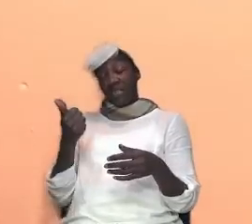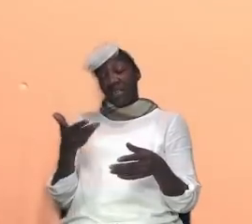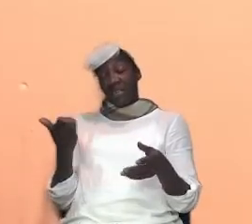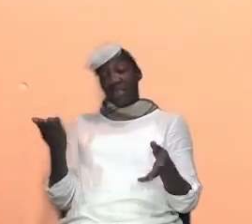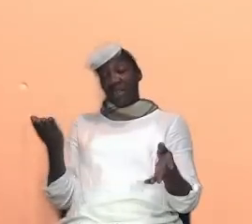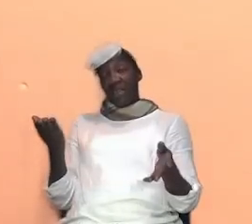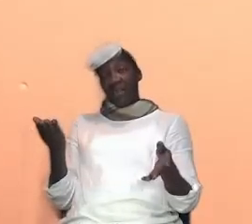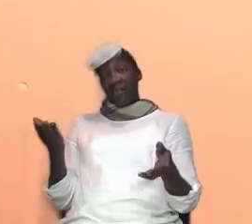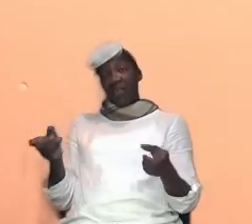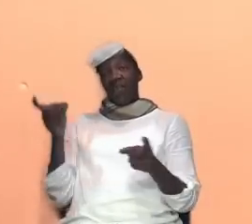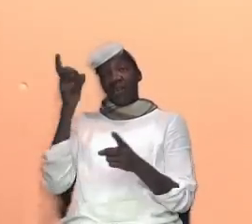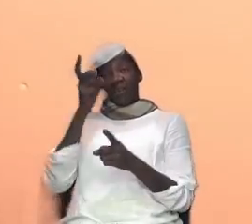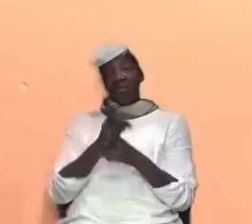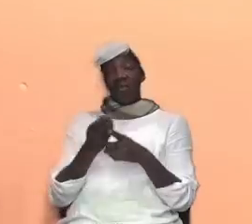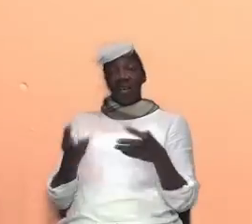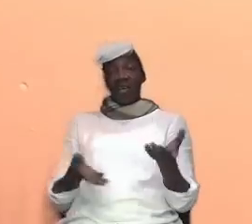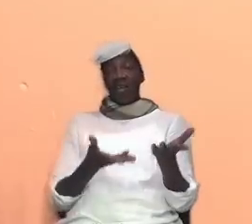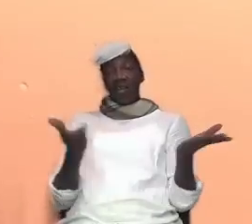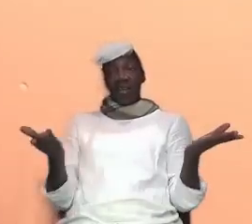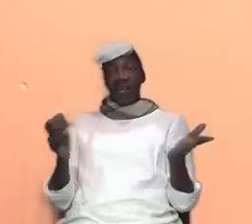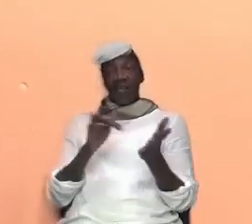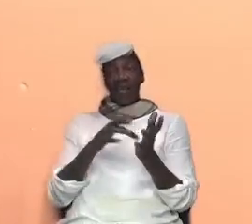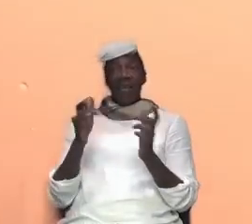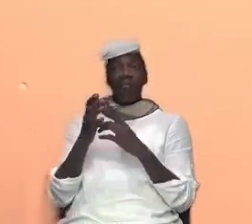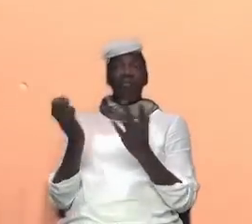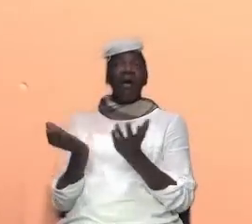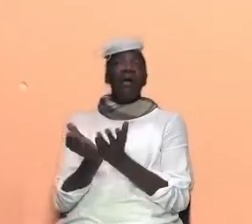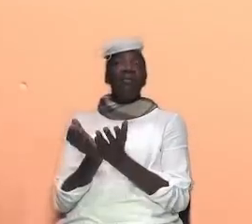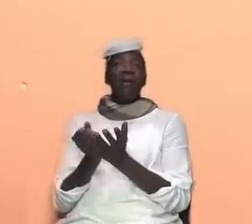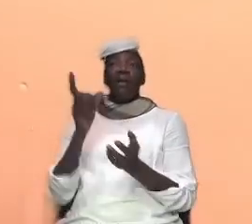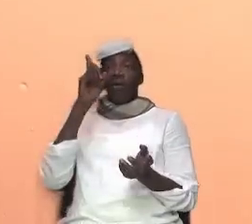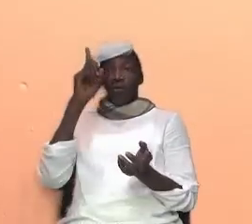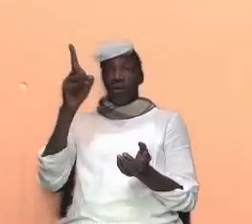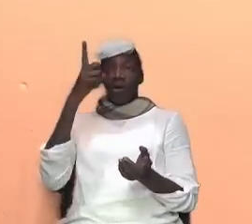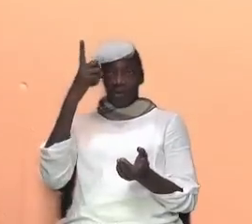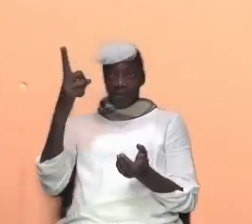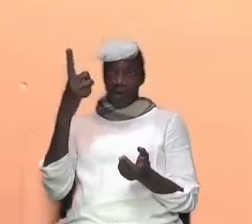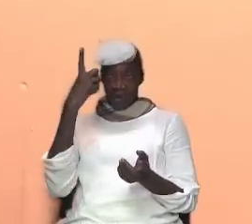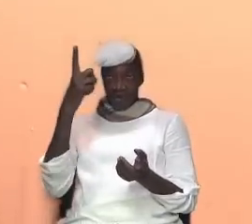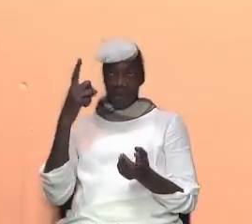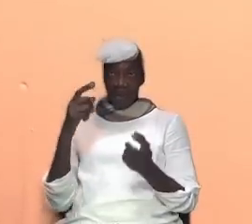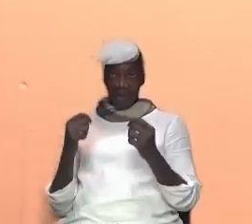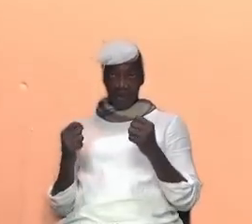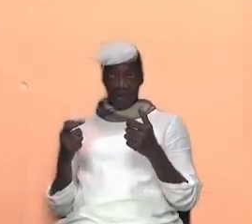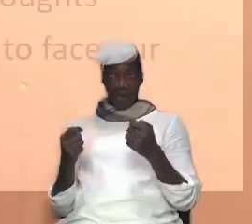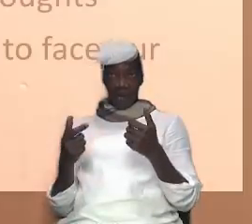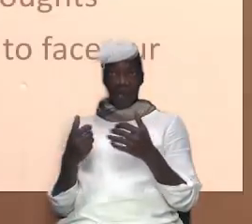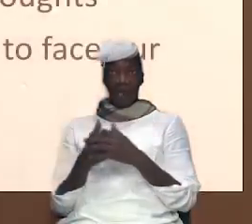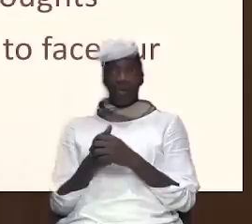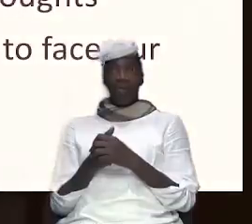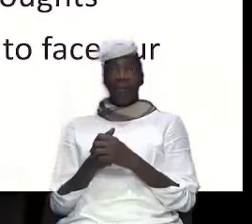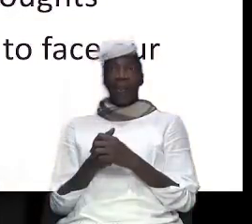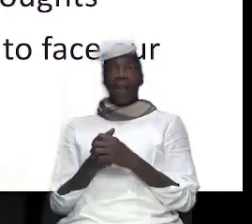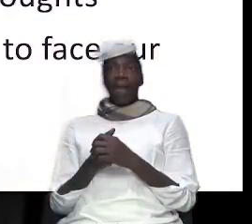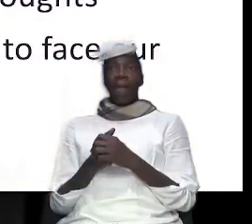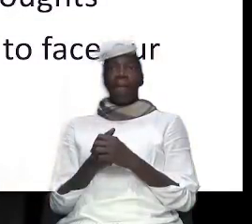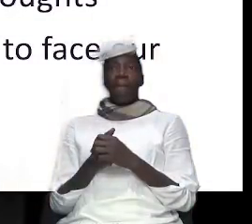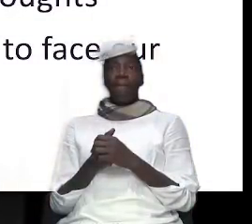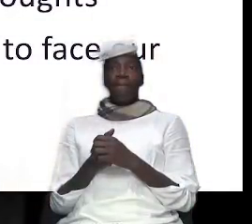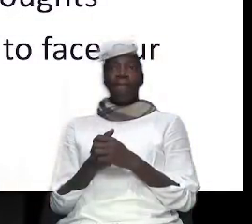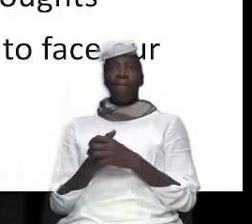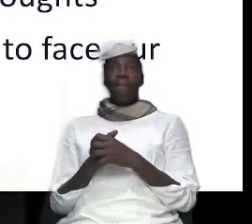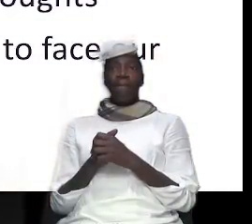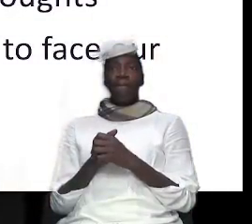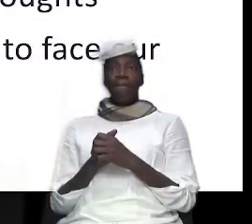And they are right there in scriptures. And we are going to go through them one by one as quick as we can. Amen. So let's turn our attention to the